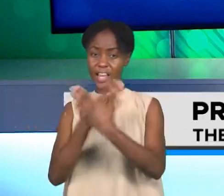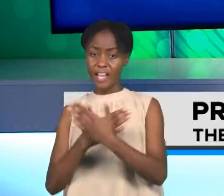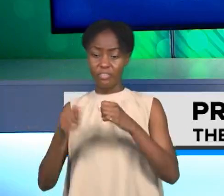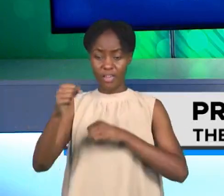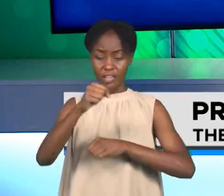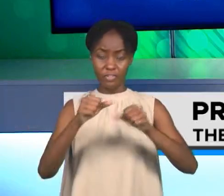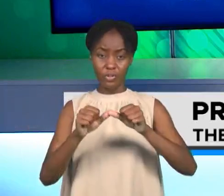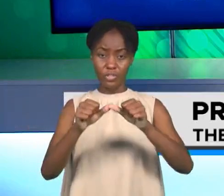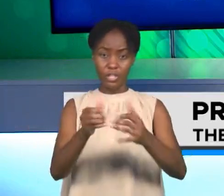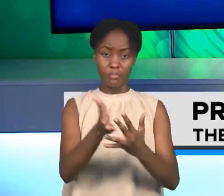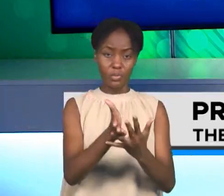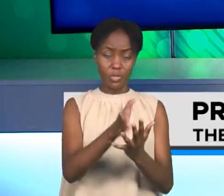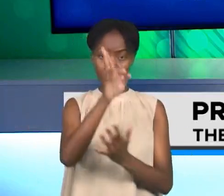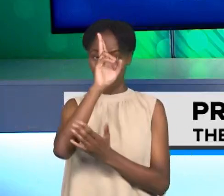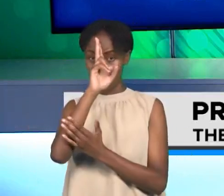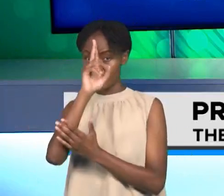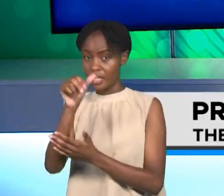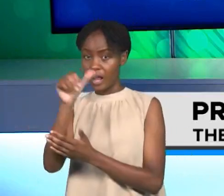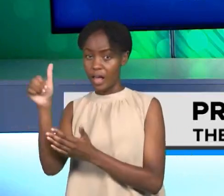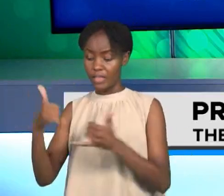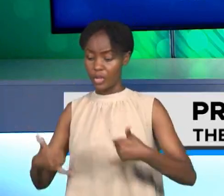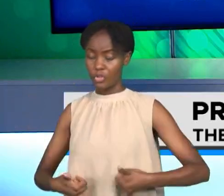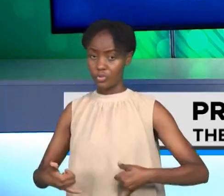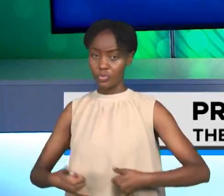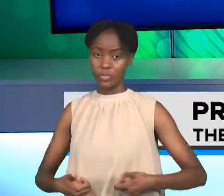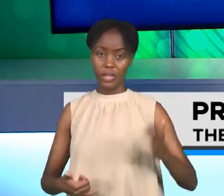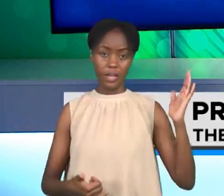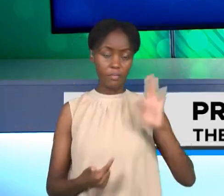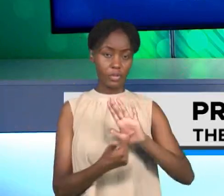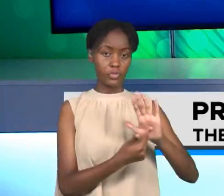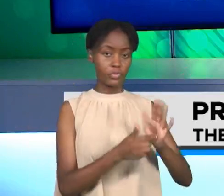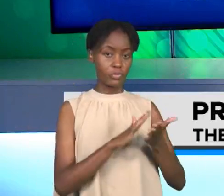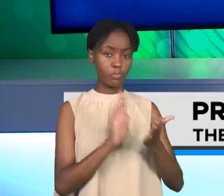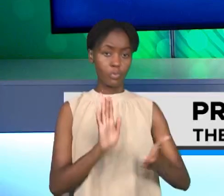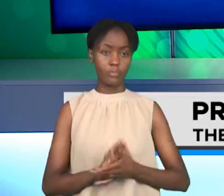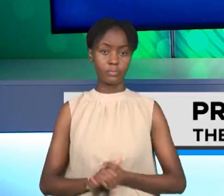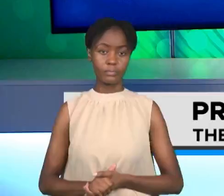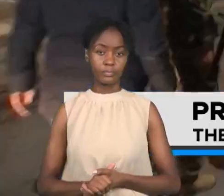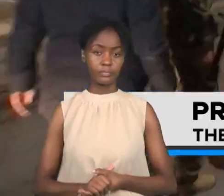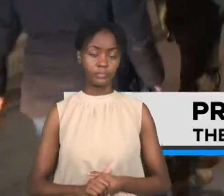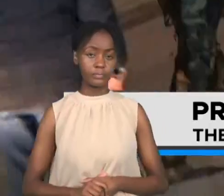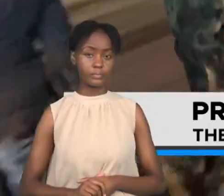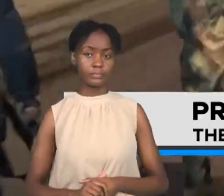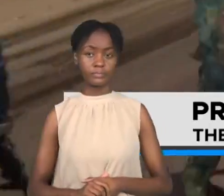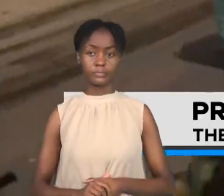confrontations between police and dissatisfied youths. Robert Ouma has now filed this story.